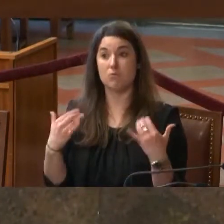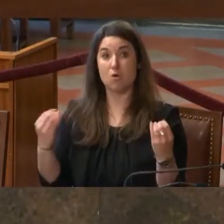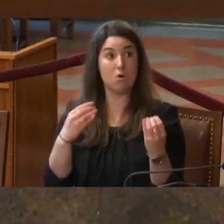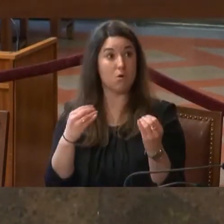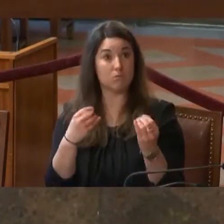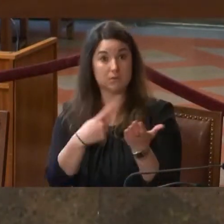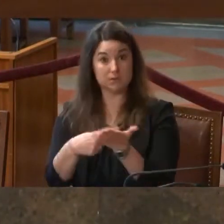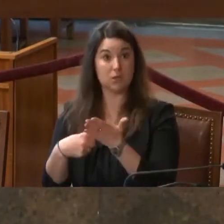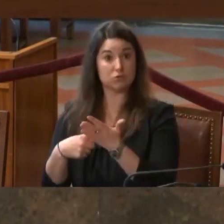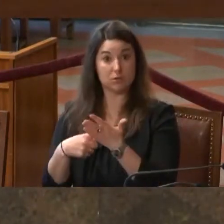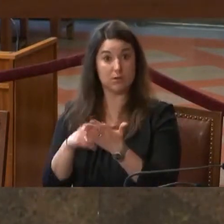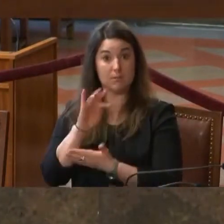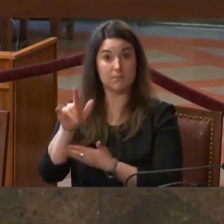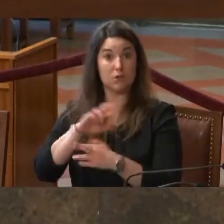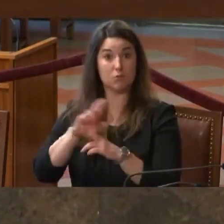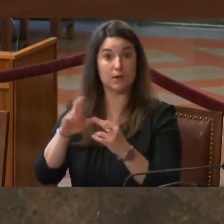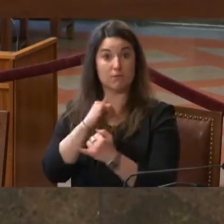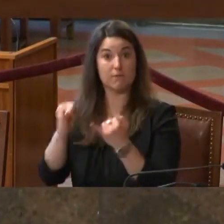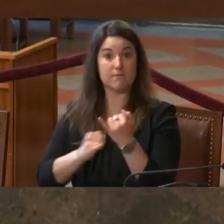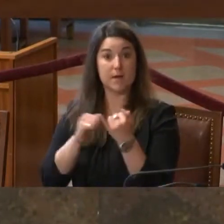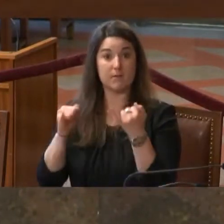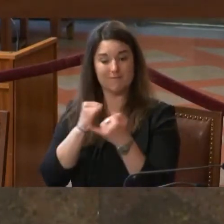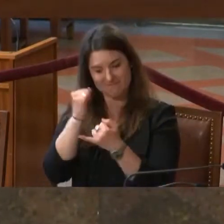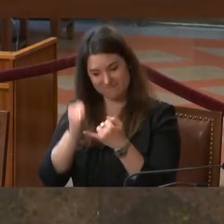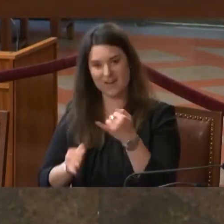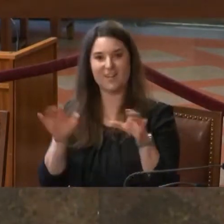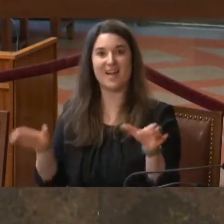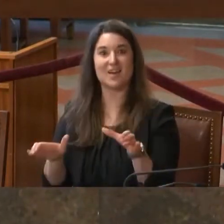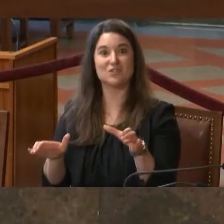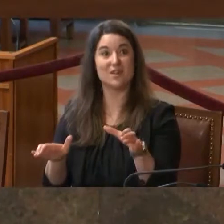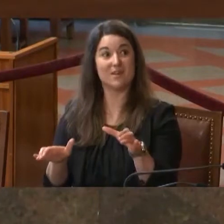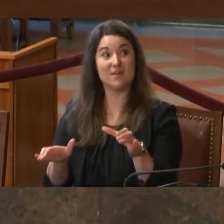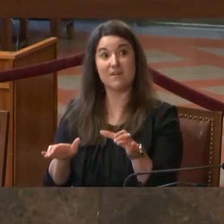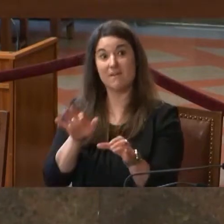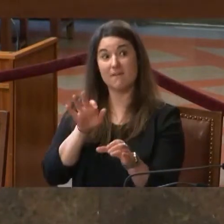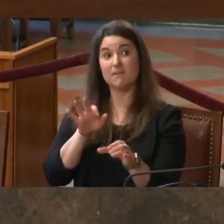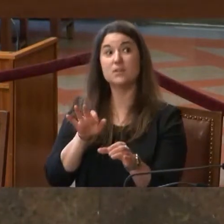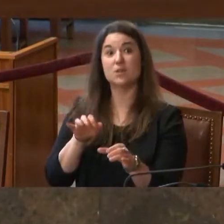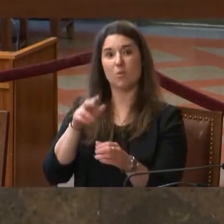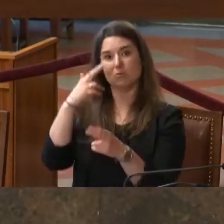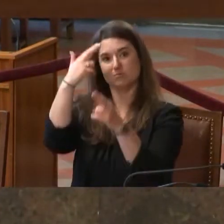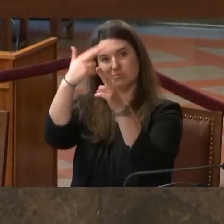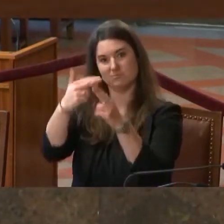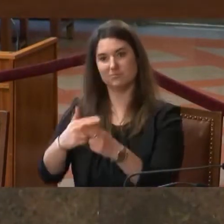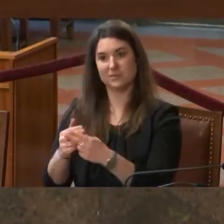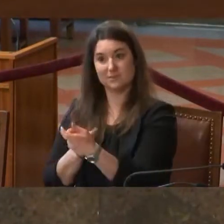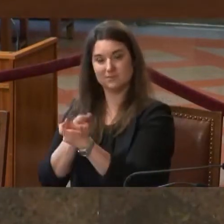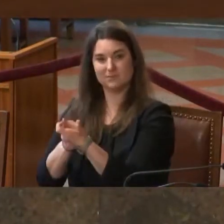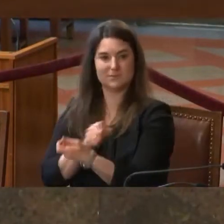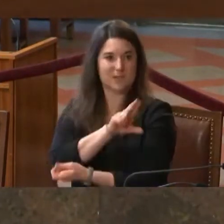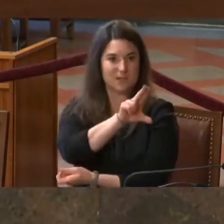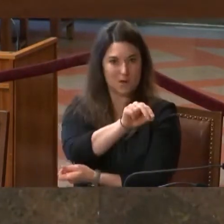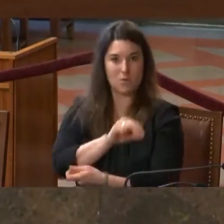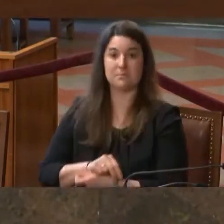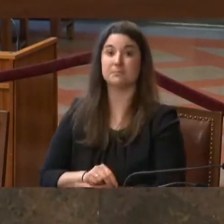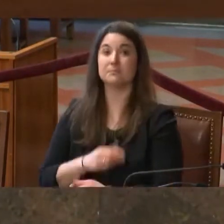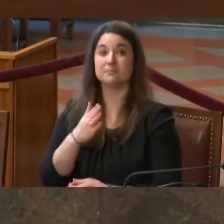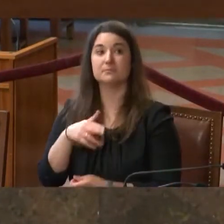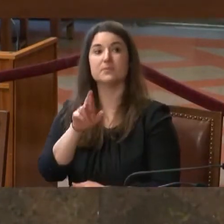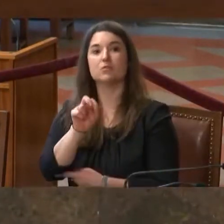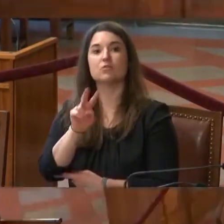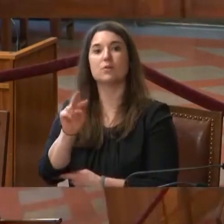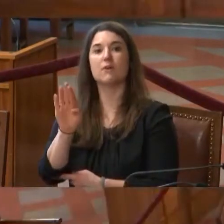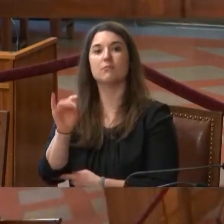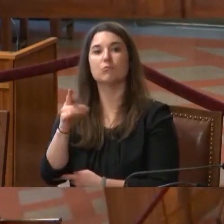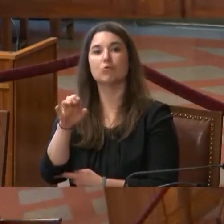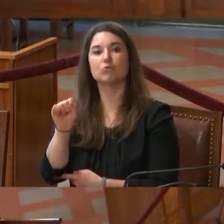discussion, the bill is ready for final action. All in favor of the passage will vote aye when their name is called. Those opposed will vote no. Will the clerk please call the roll? Reverend